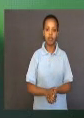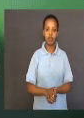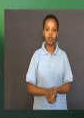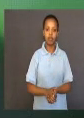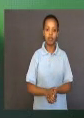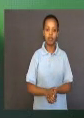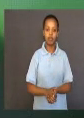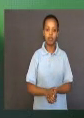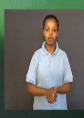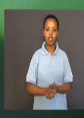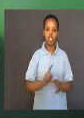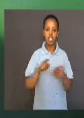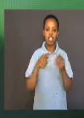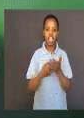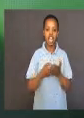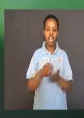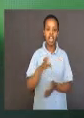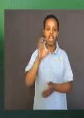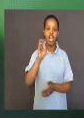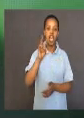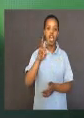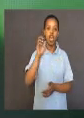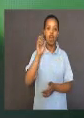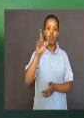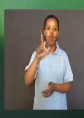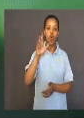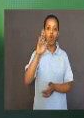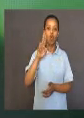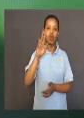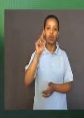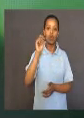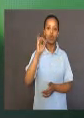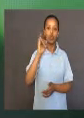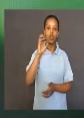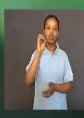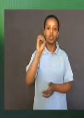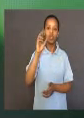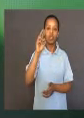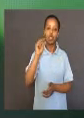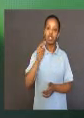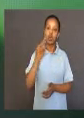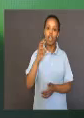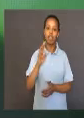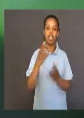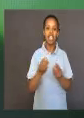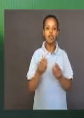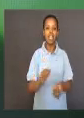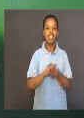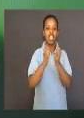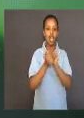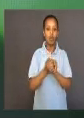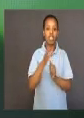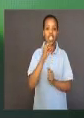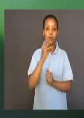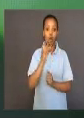It is impossible to explain what evolution is without talking